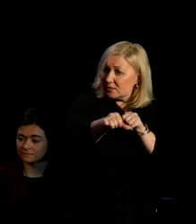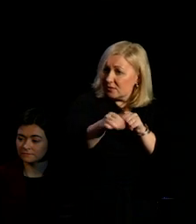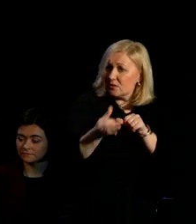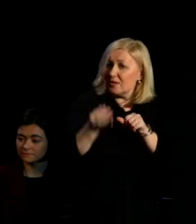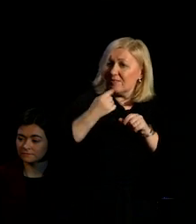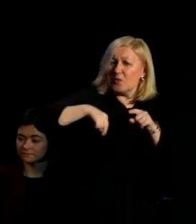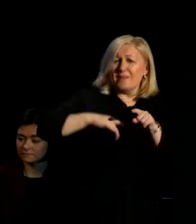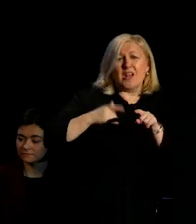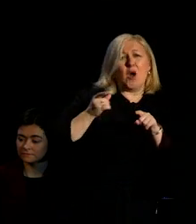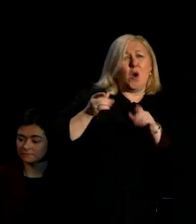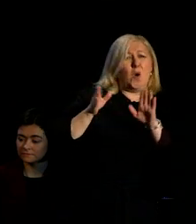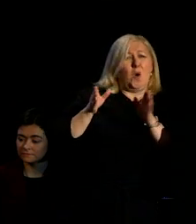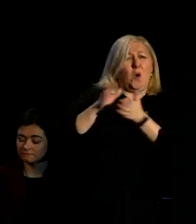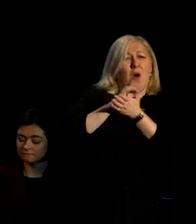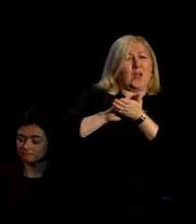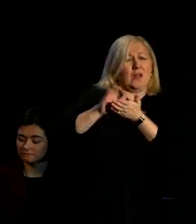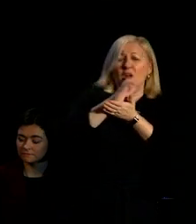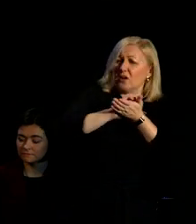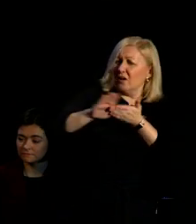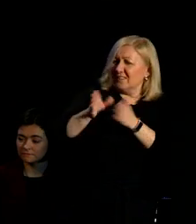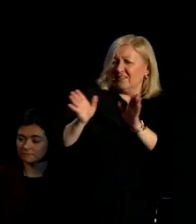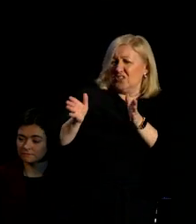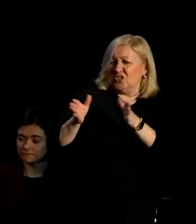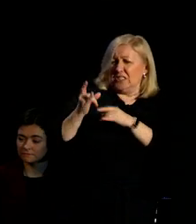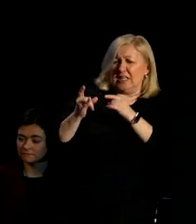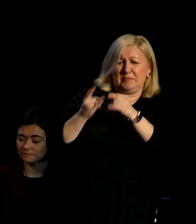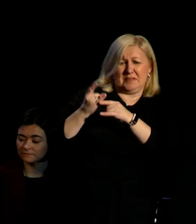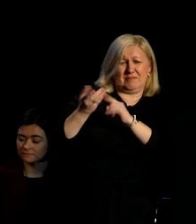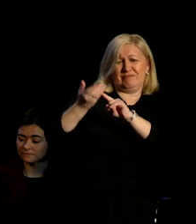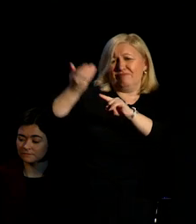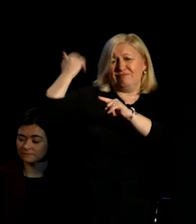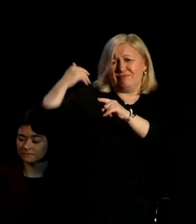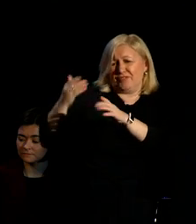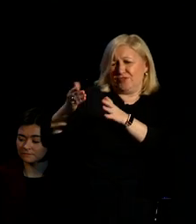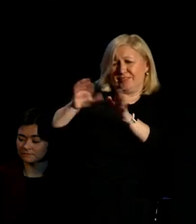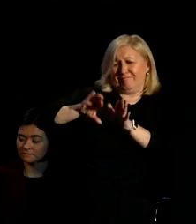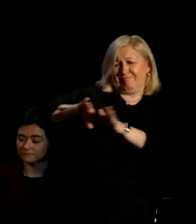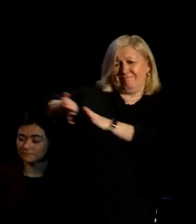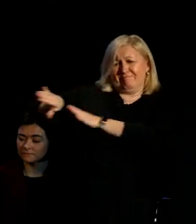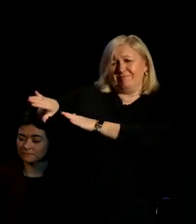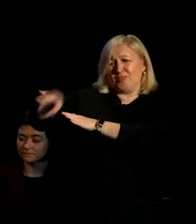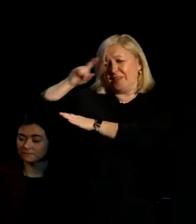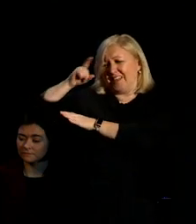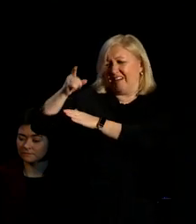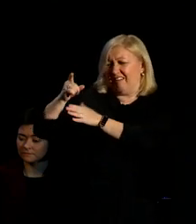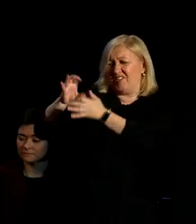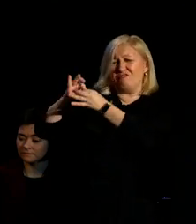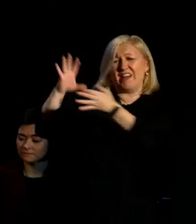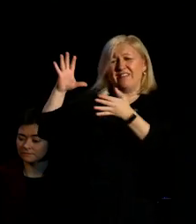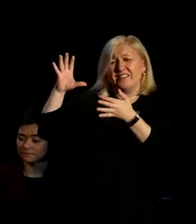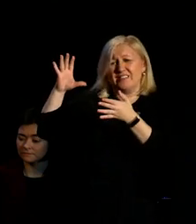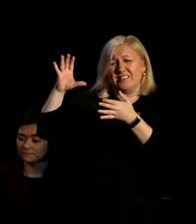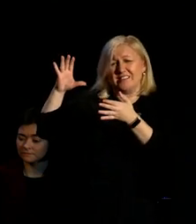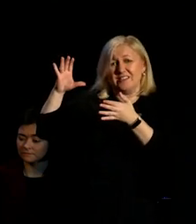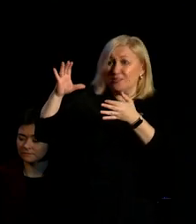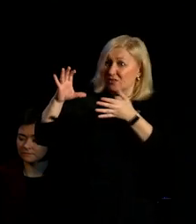to consign the Holocaust or the lessons that should be taken from it to a past that was assumed to be no longer relevant in